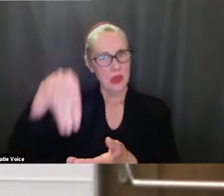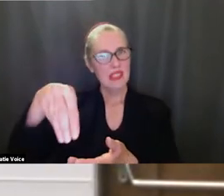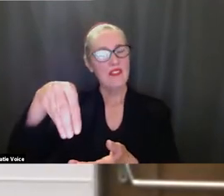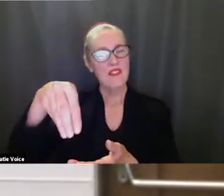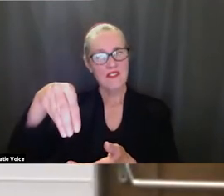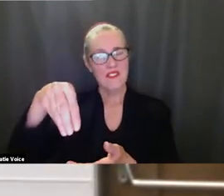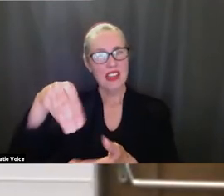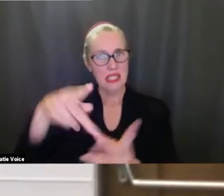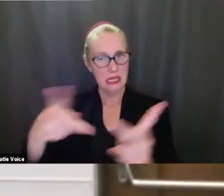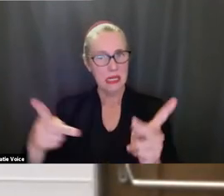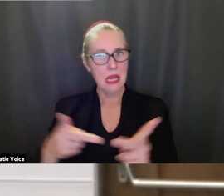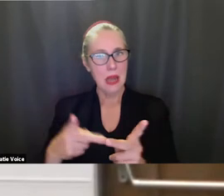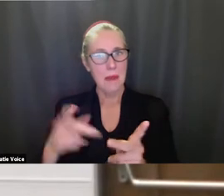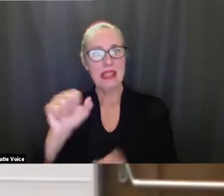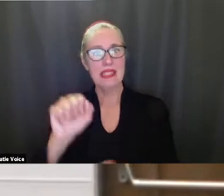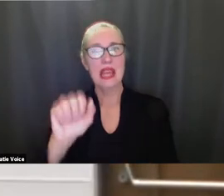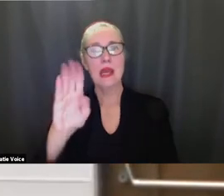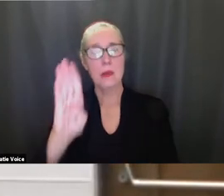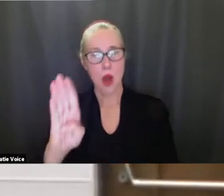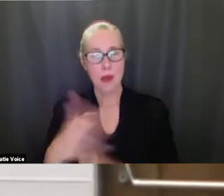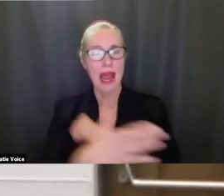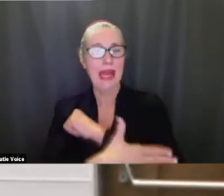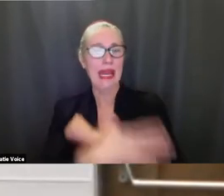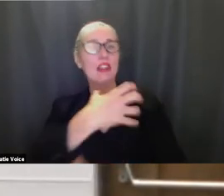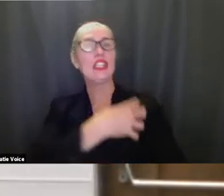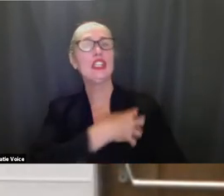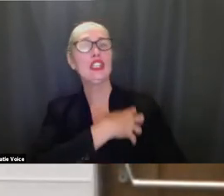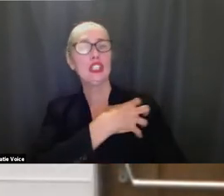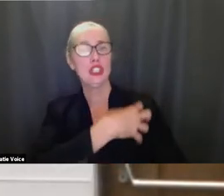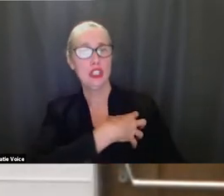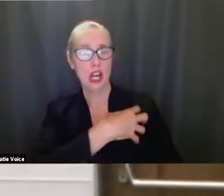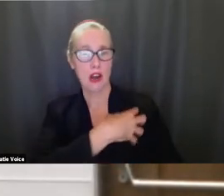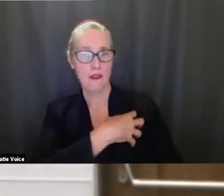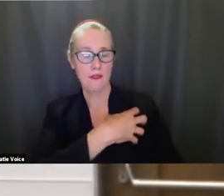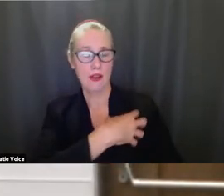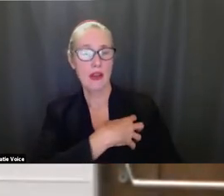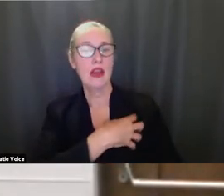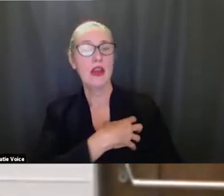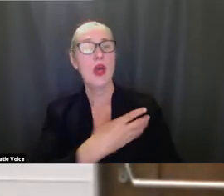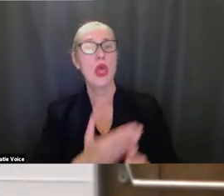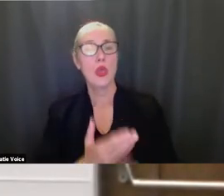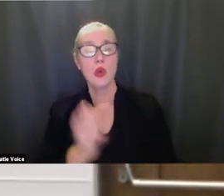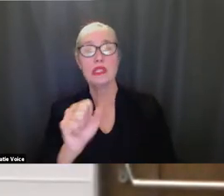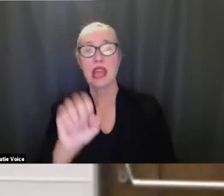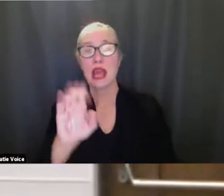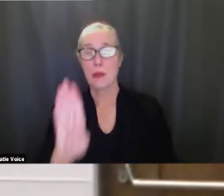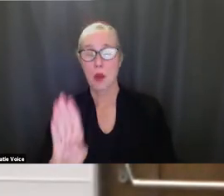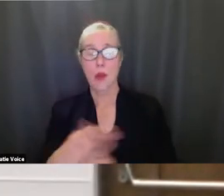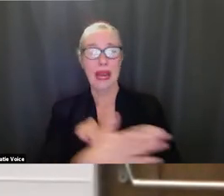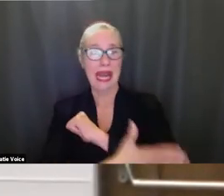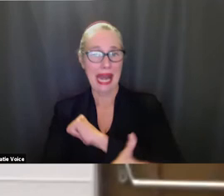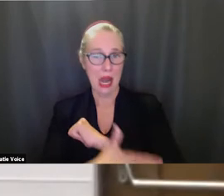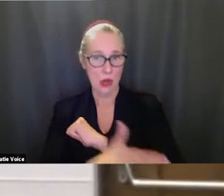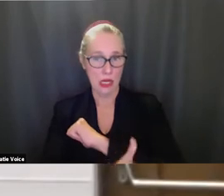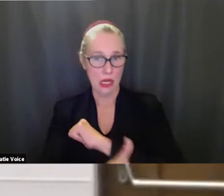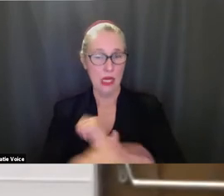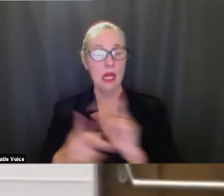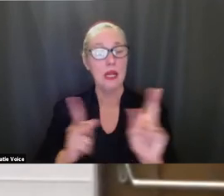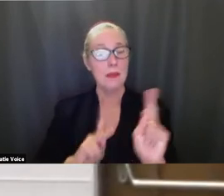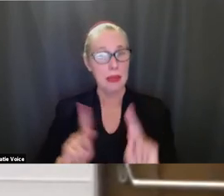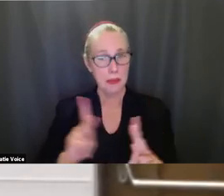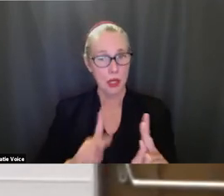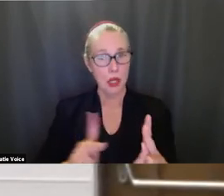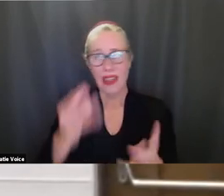by the santa barbara county sheriff's office and through santa barbara county in may of 2017 we were notified